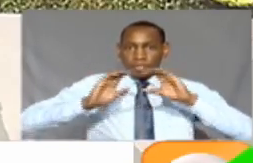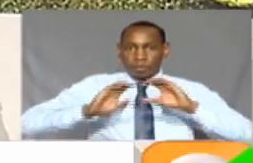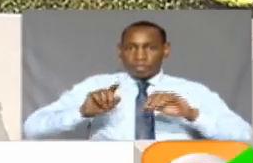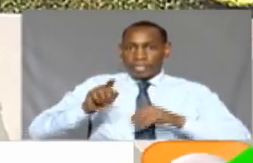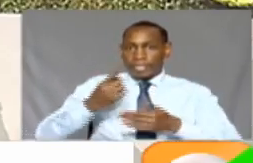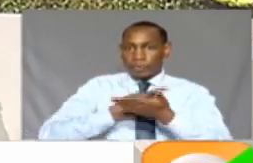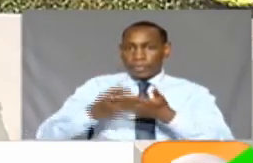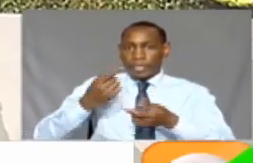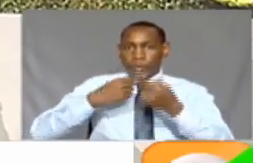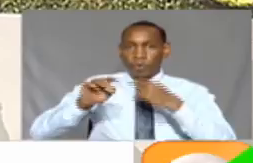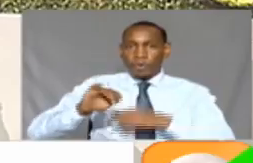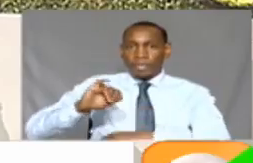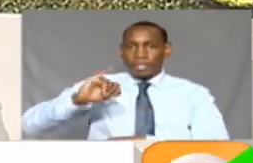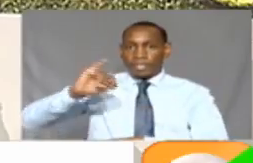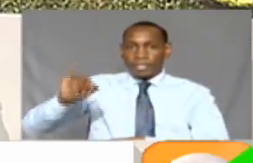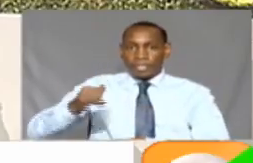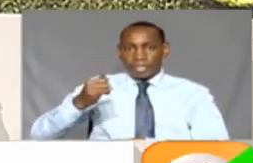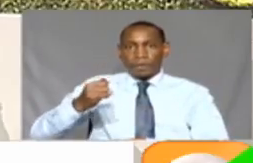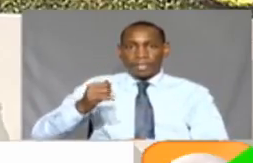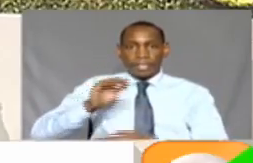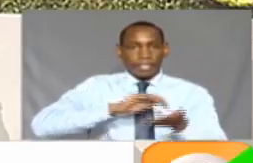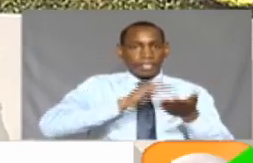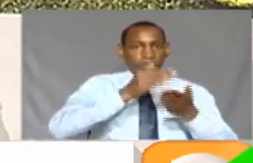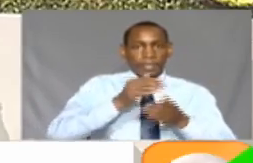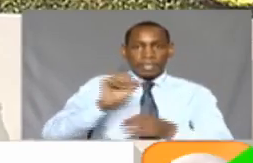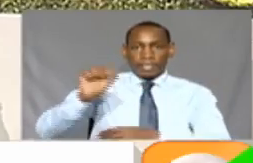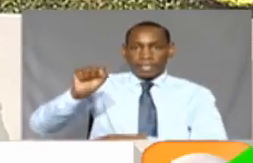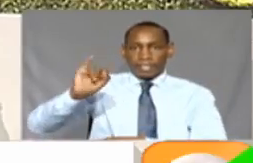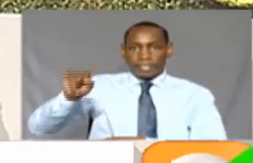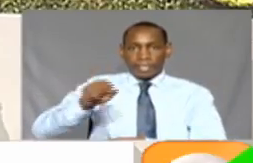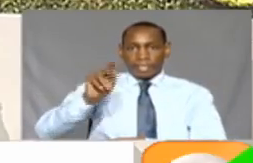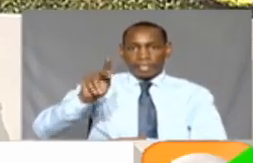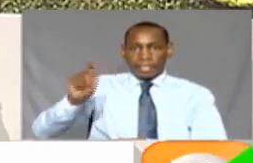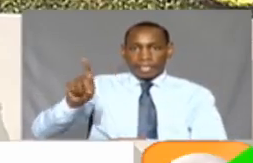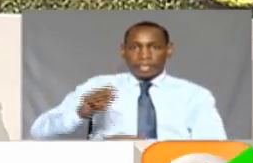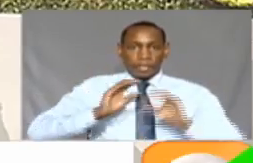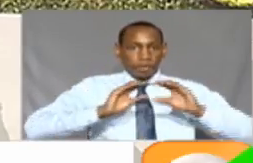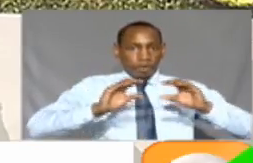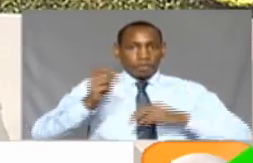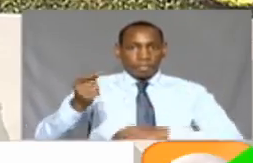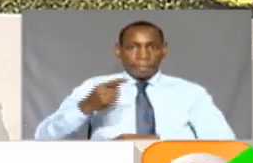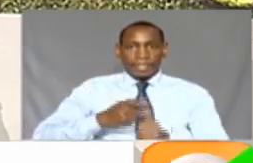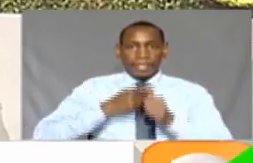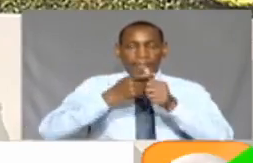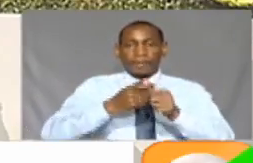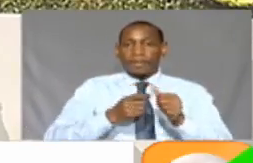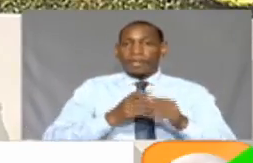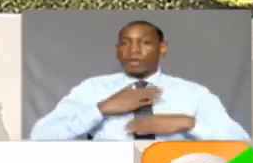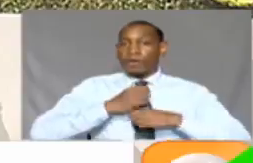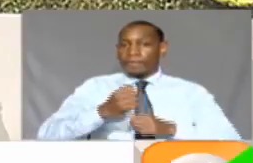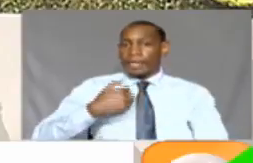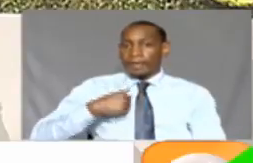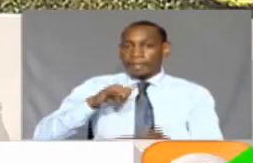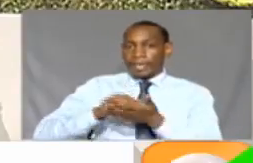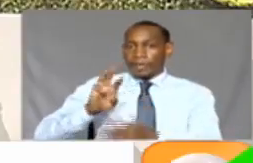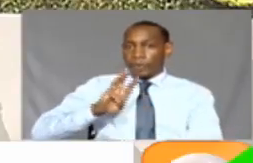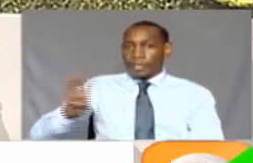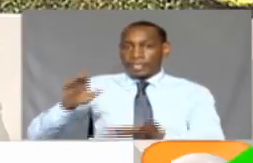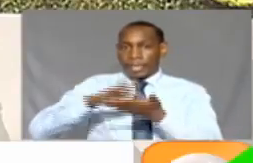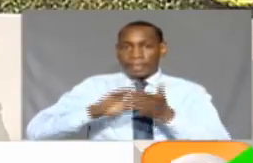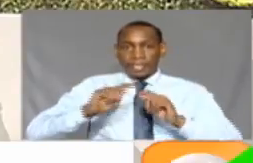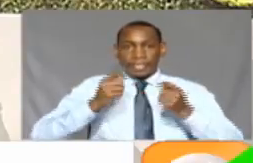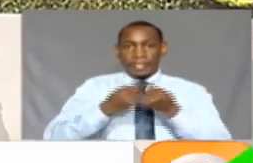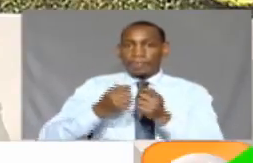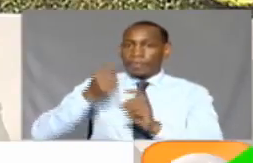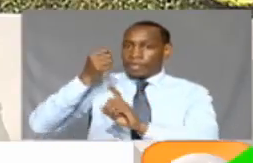this week won the January Fidelity Insurance Sports Journalist Association of Kenya Coach of the Month Award, is confident that Western-based side